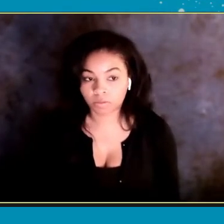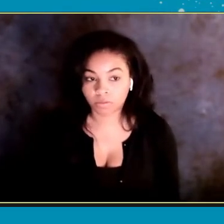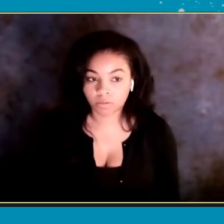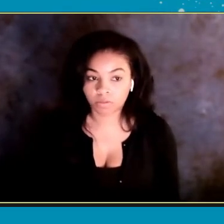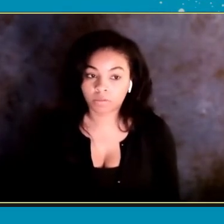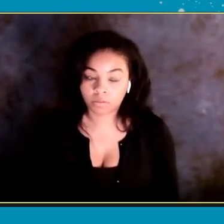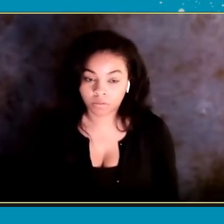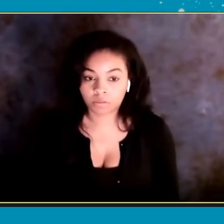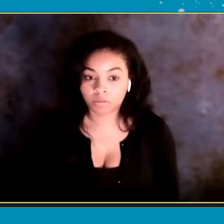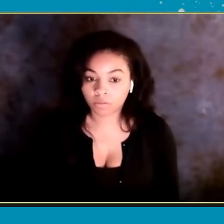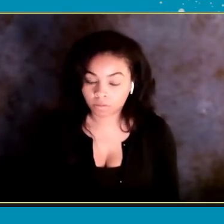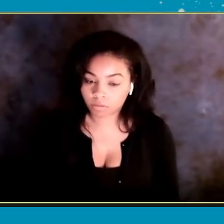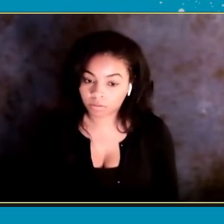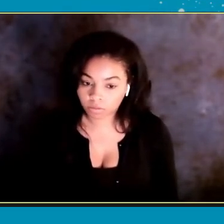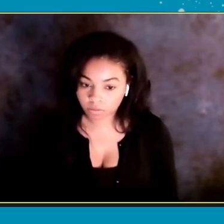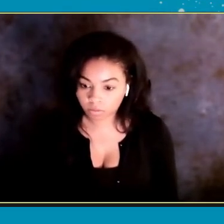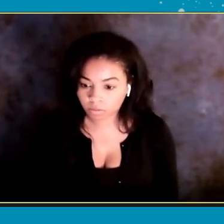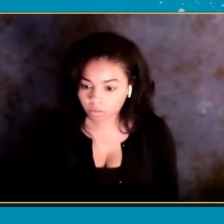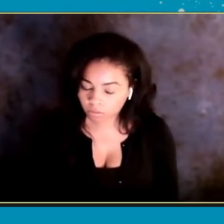women beat their men.